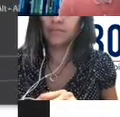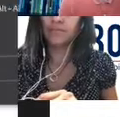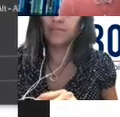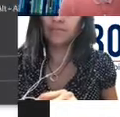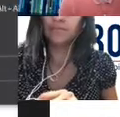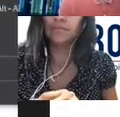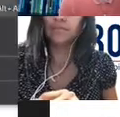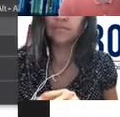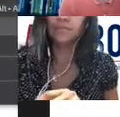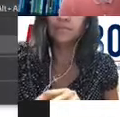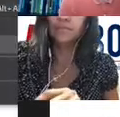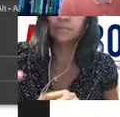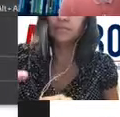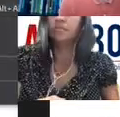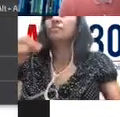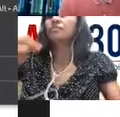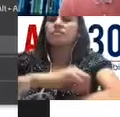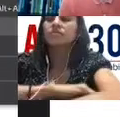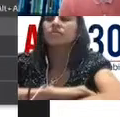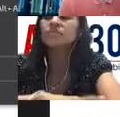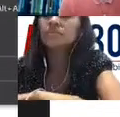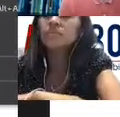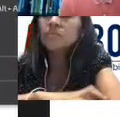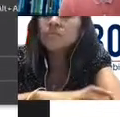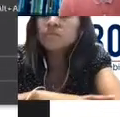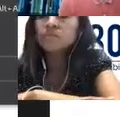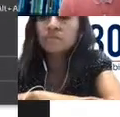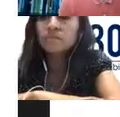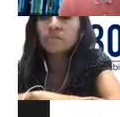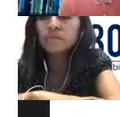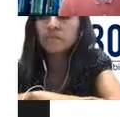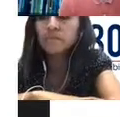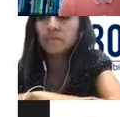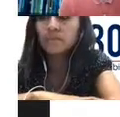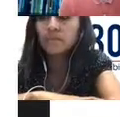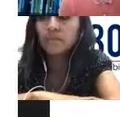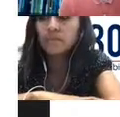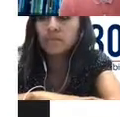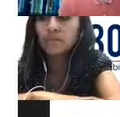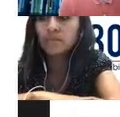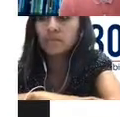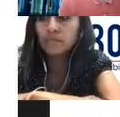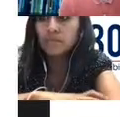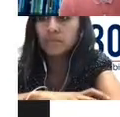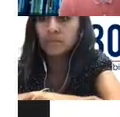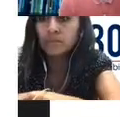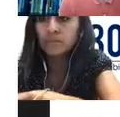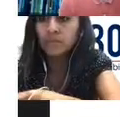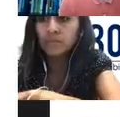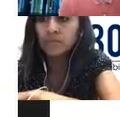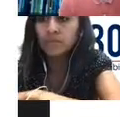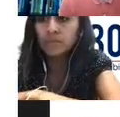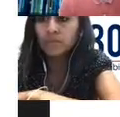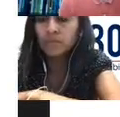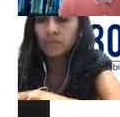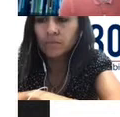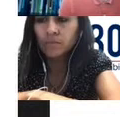also click in this box here and do some other options, which I'll go over in a minute. Okay. So I'm going to go back to speaker view.